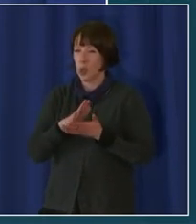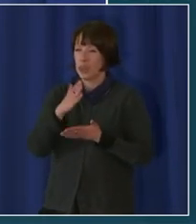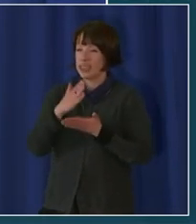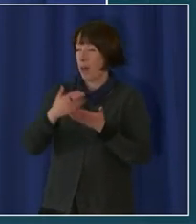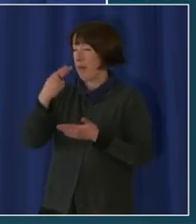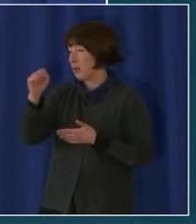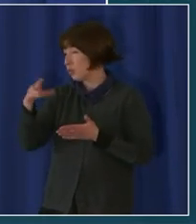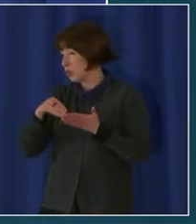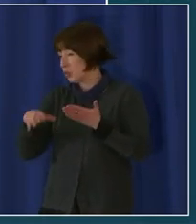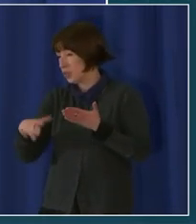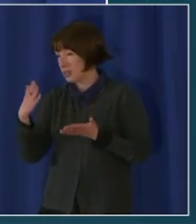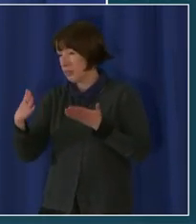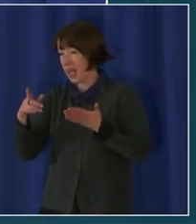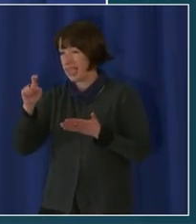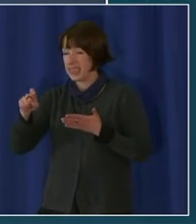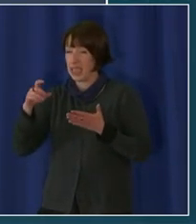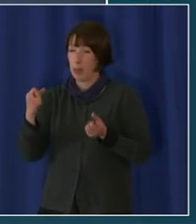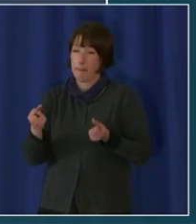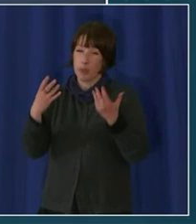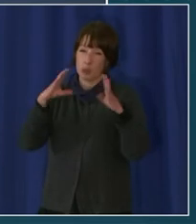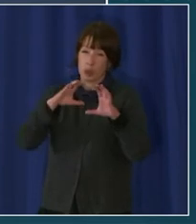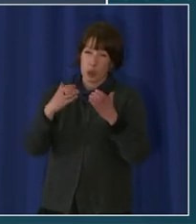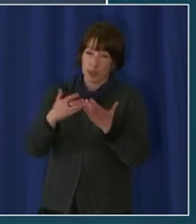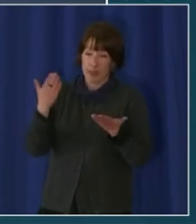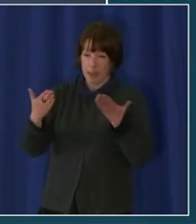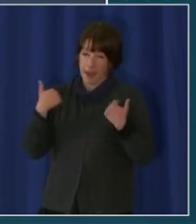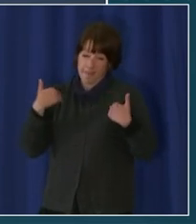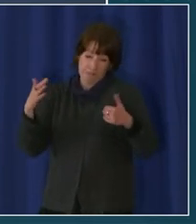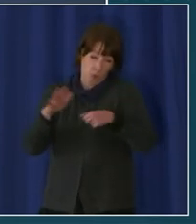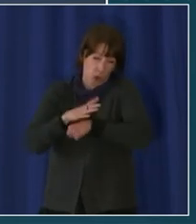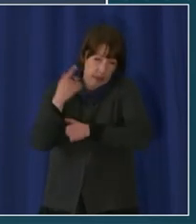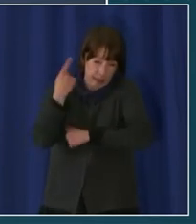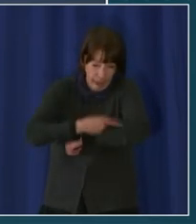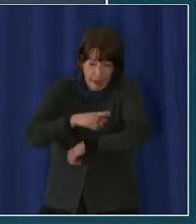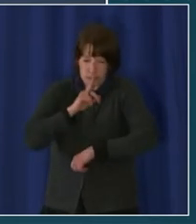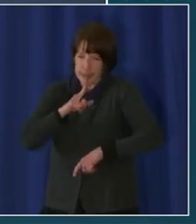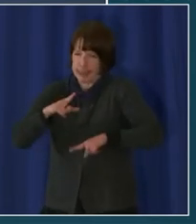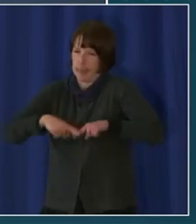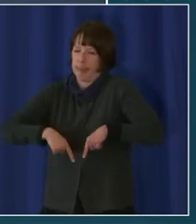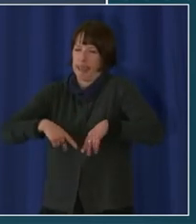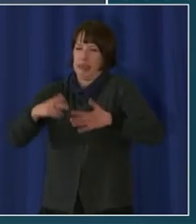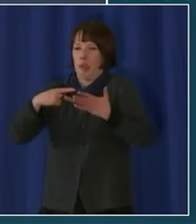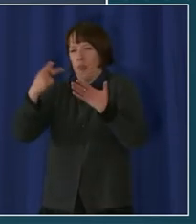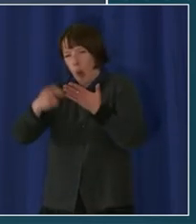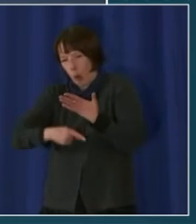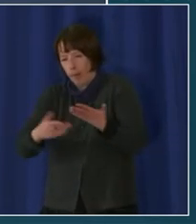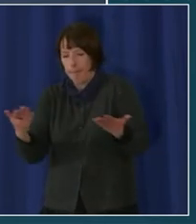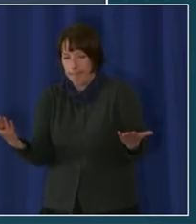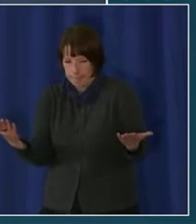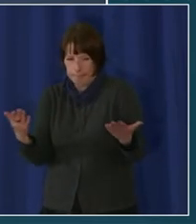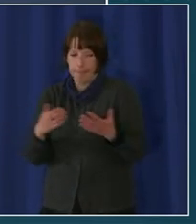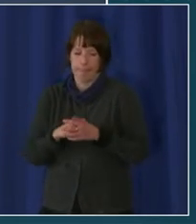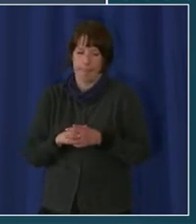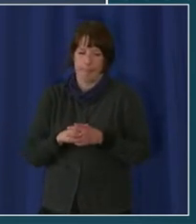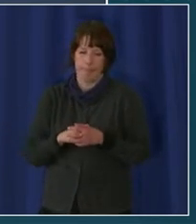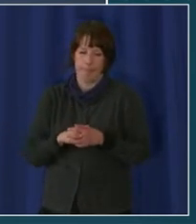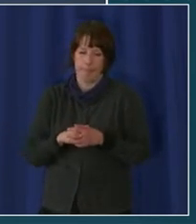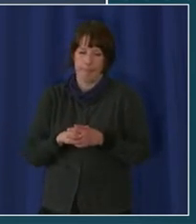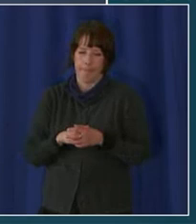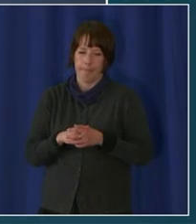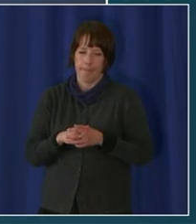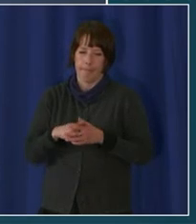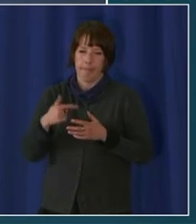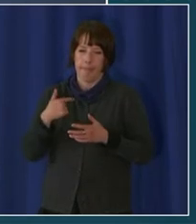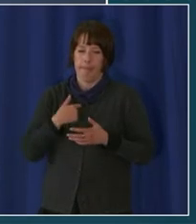may need to take multiple courses, so they may have a full day. So it really does depend on the program. And I would